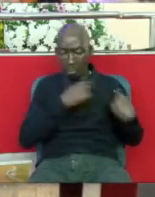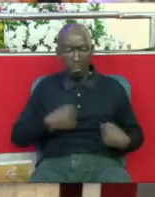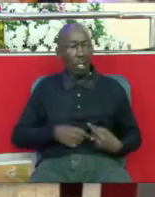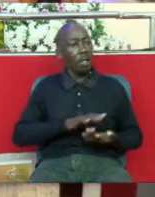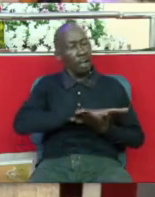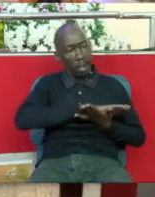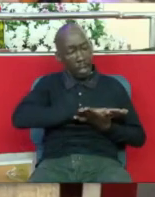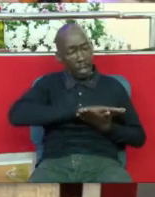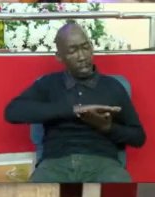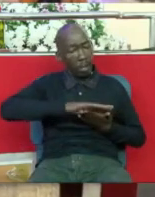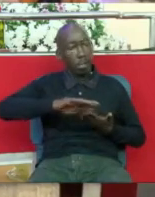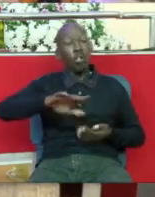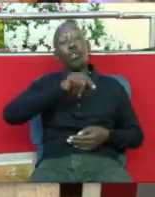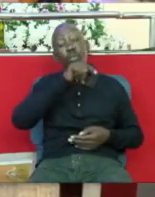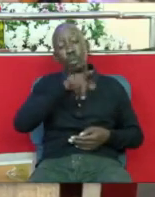Sanctify yourselves.